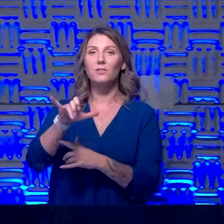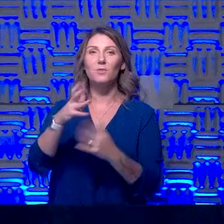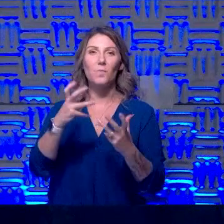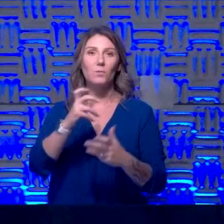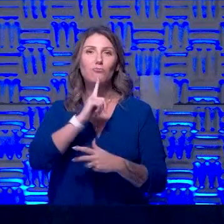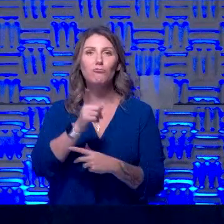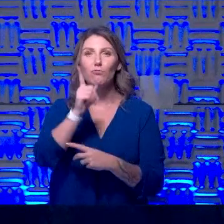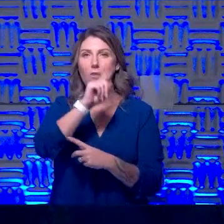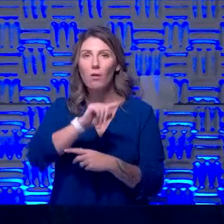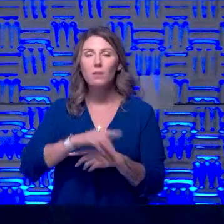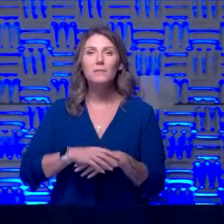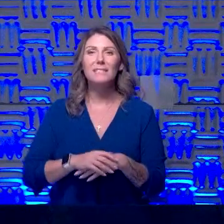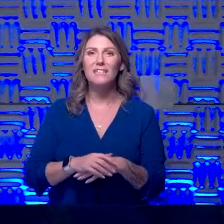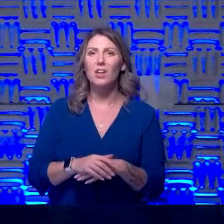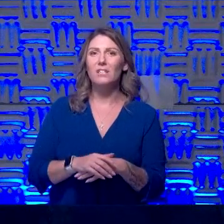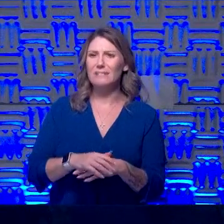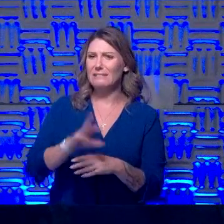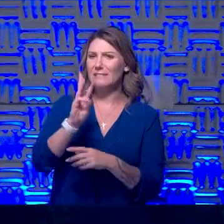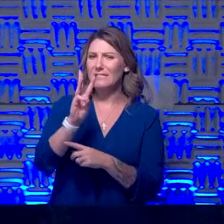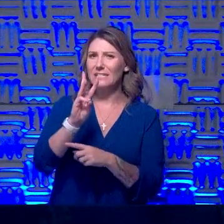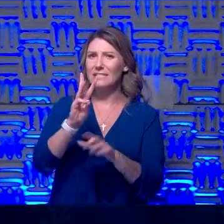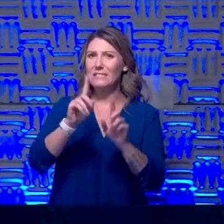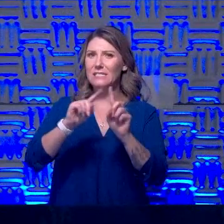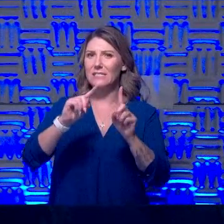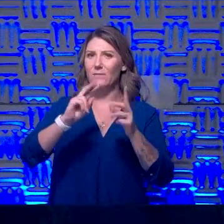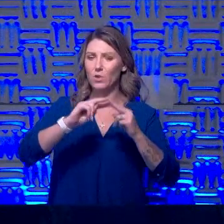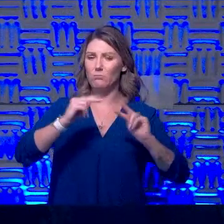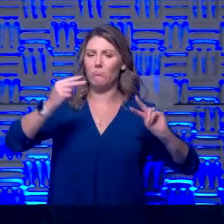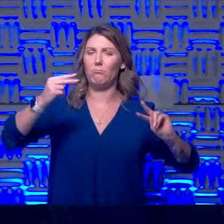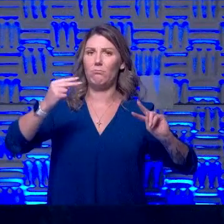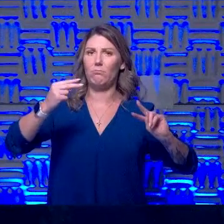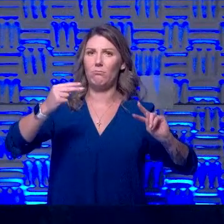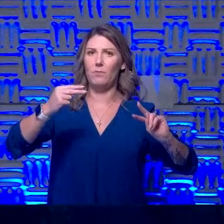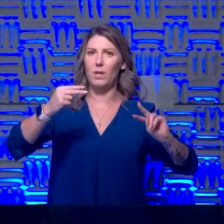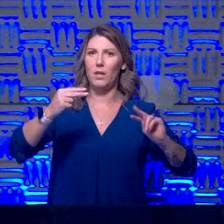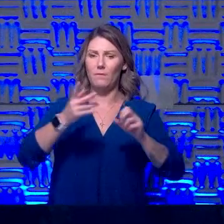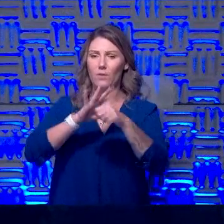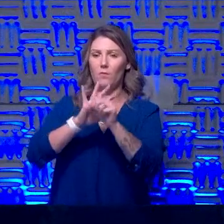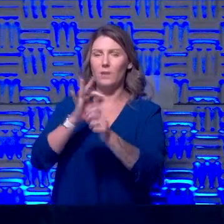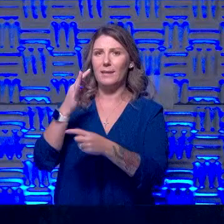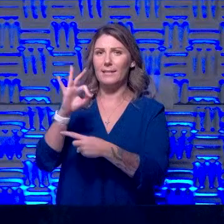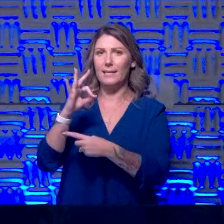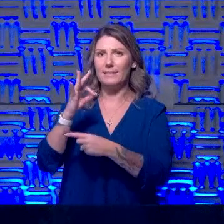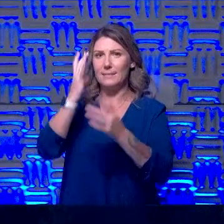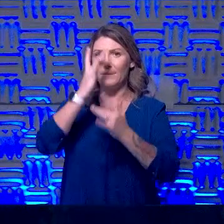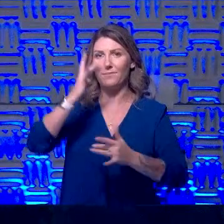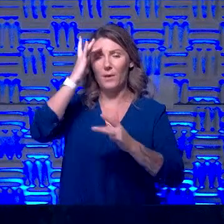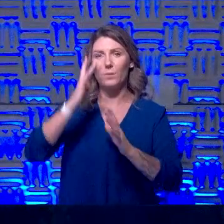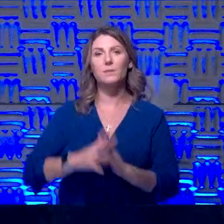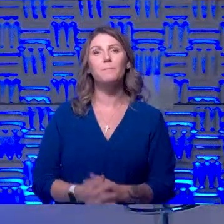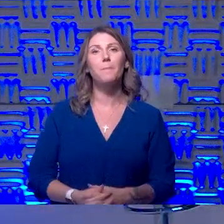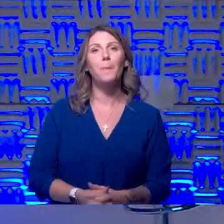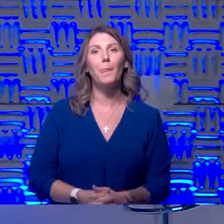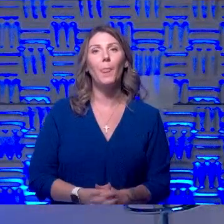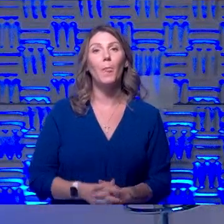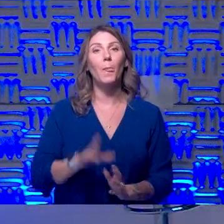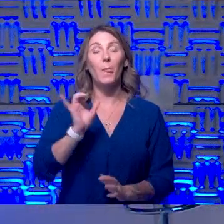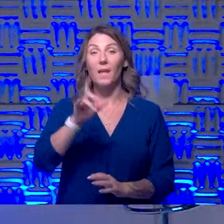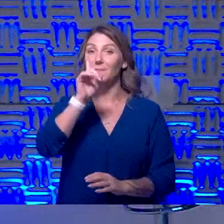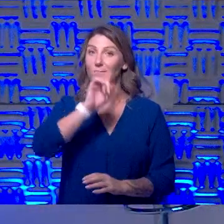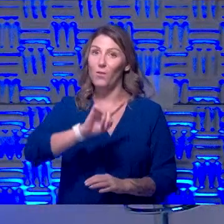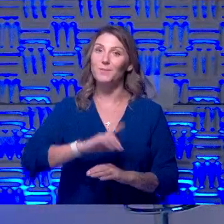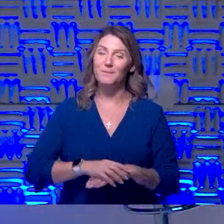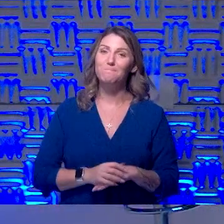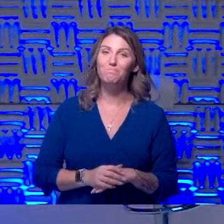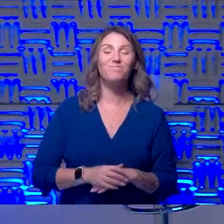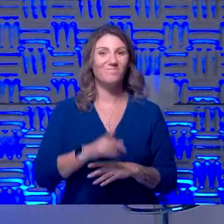false, are there 6 different strains of COVID-19 virus? Yeah, that is false. That's